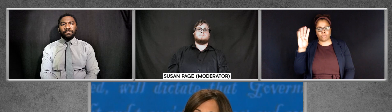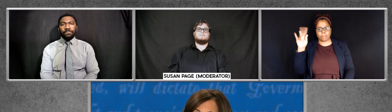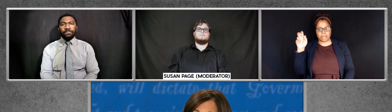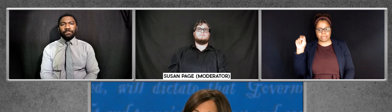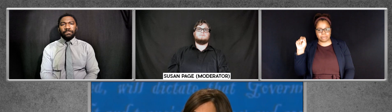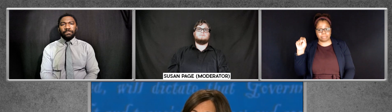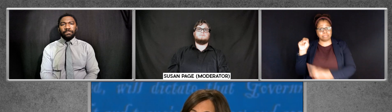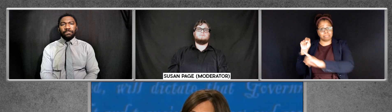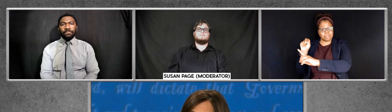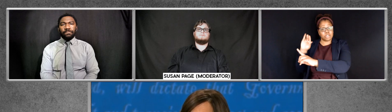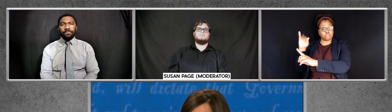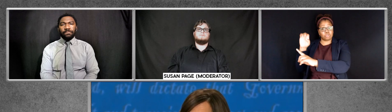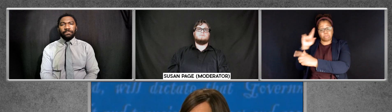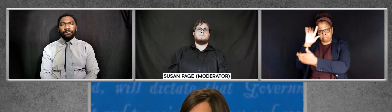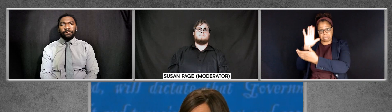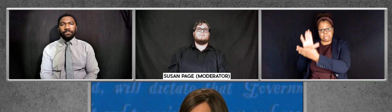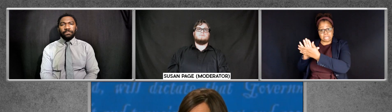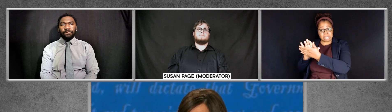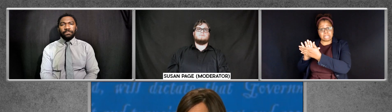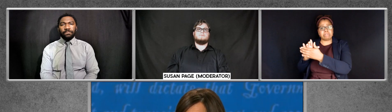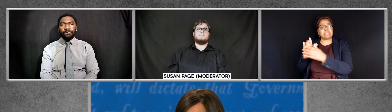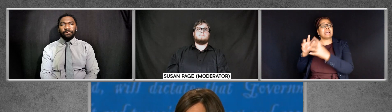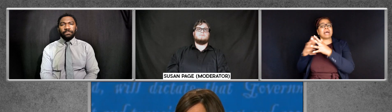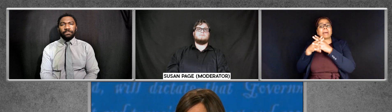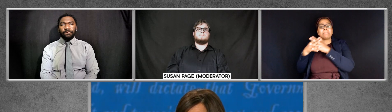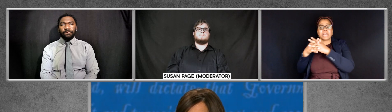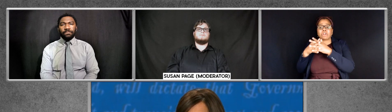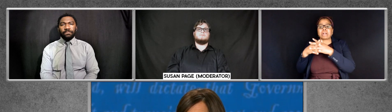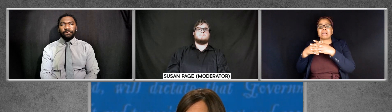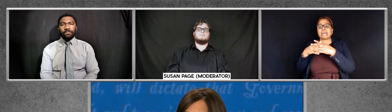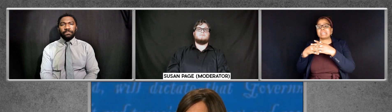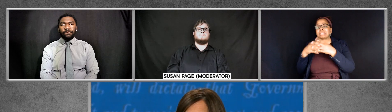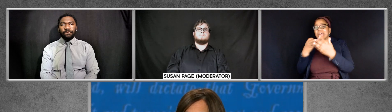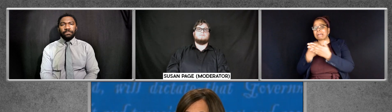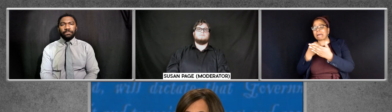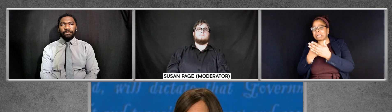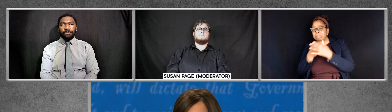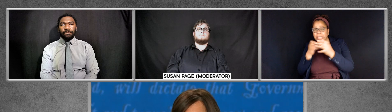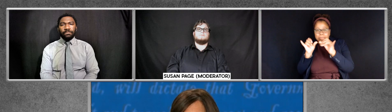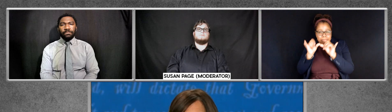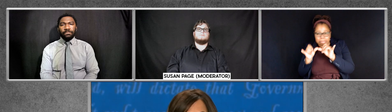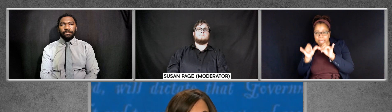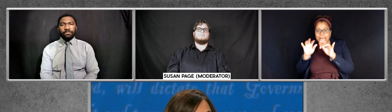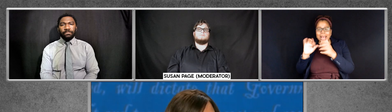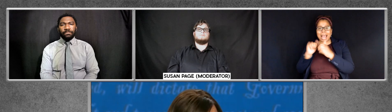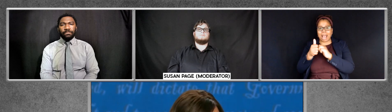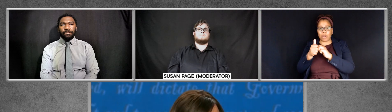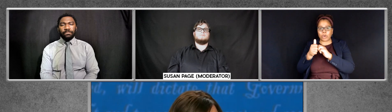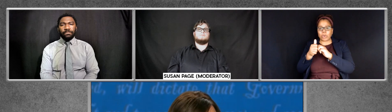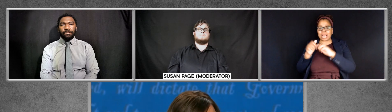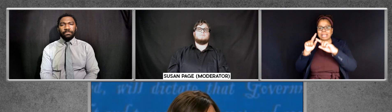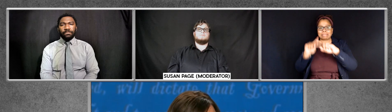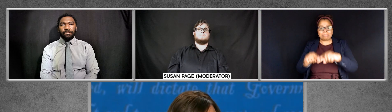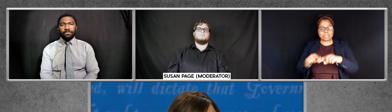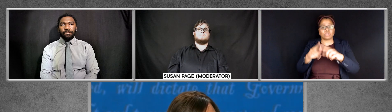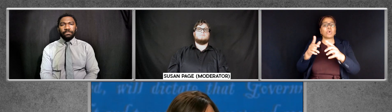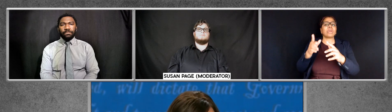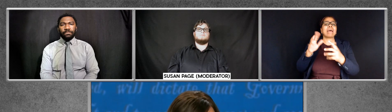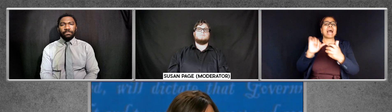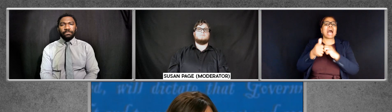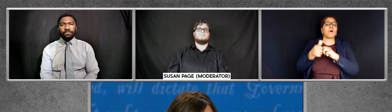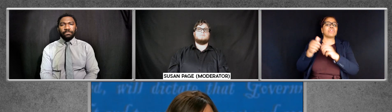believes you measure the health and the strength of America's economy based on the health and the strength of the American worker and